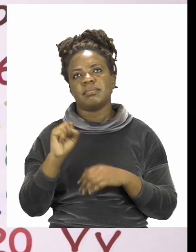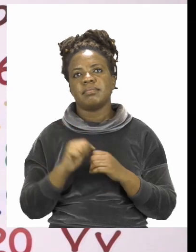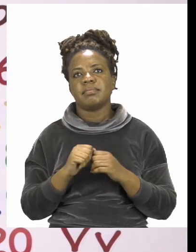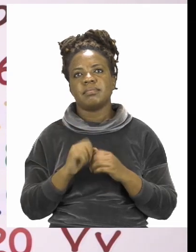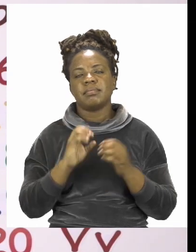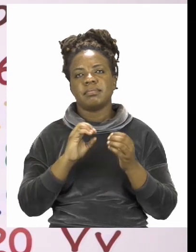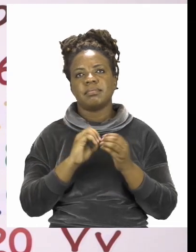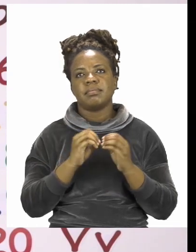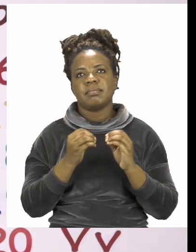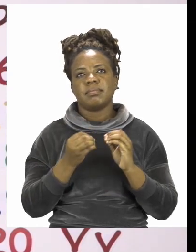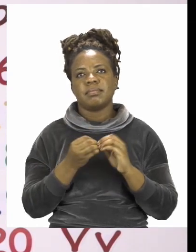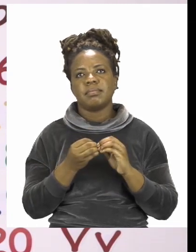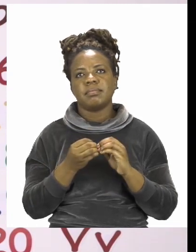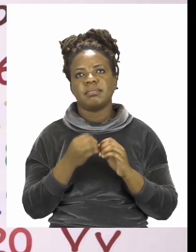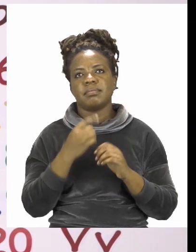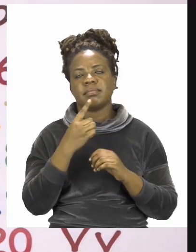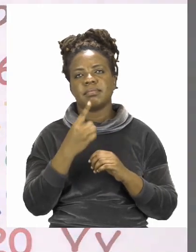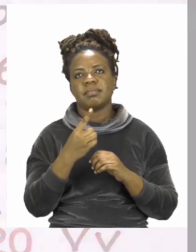1, to taste.